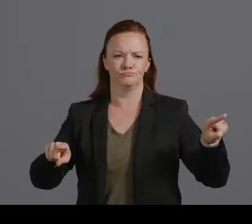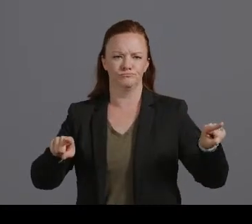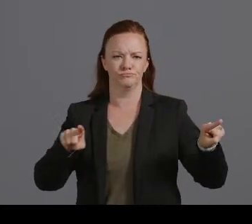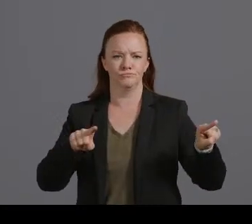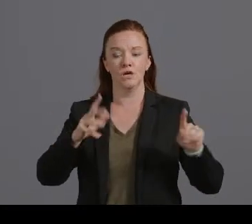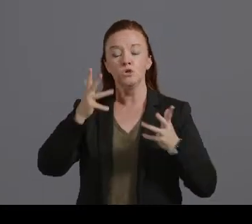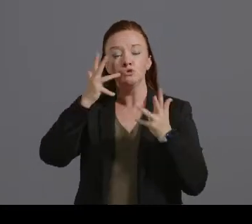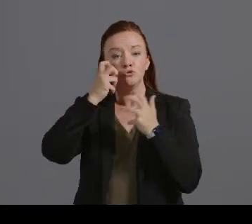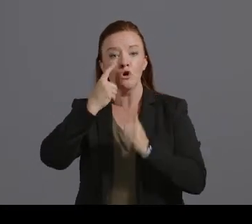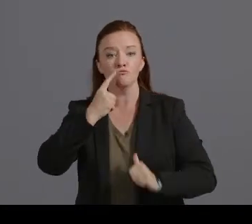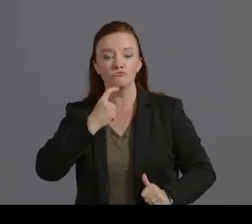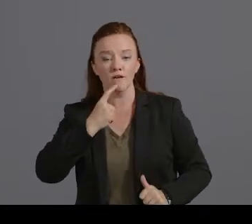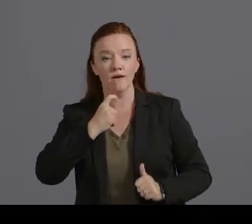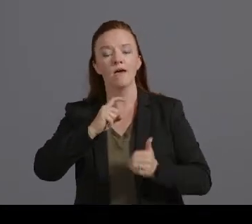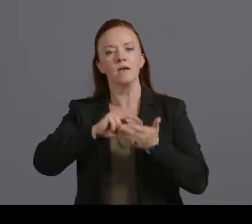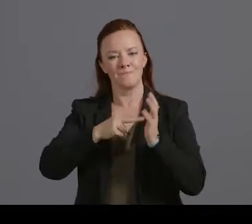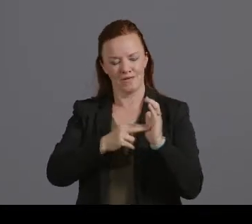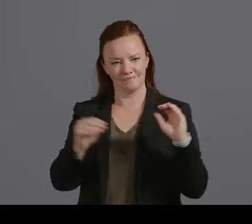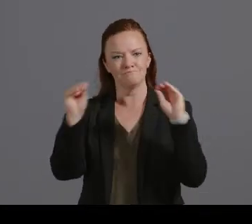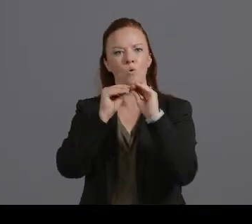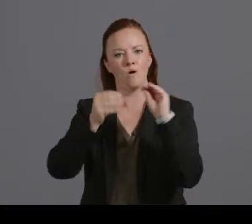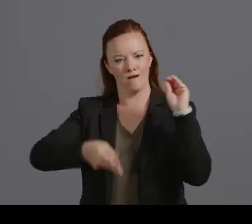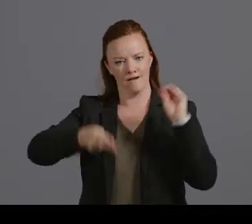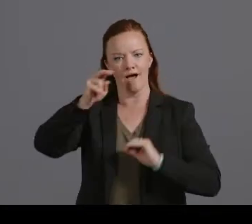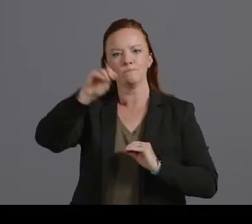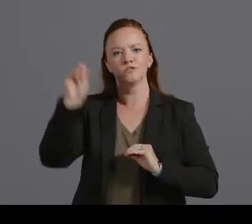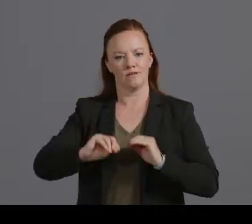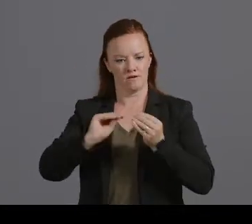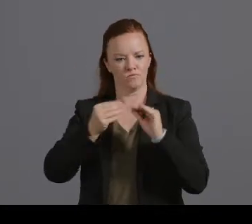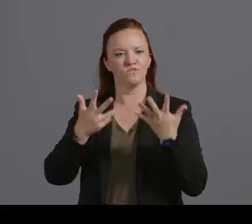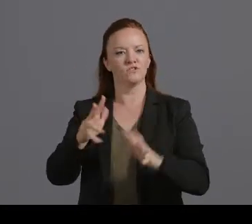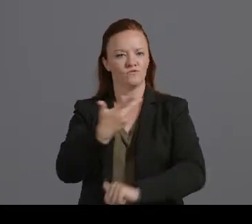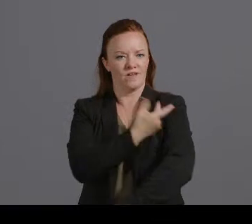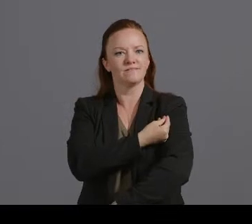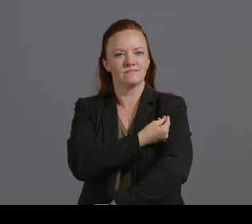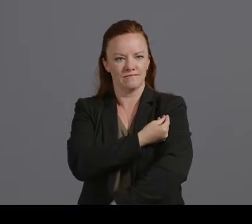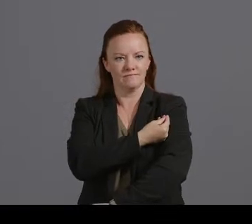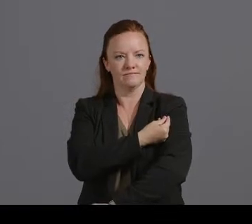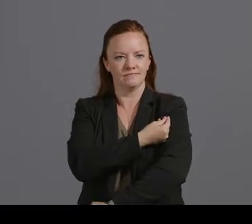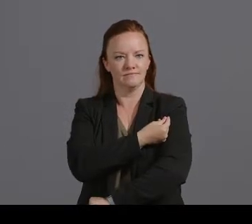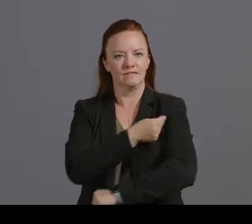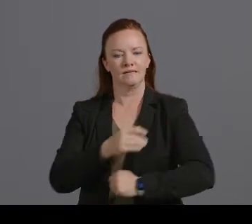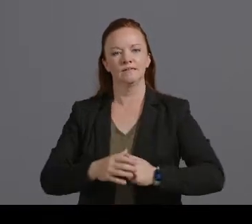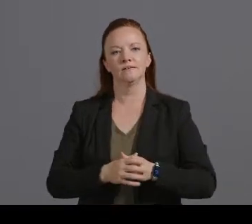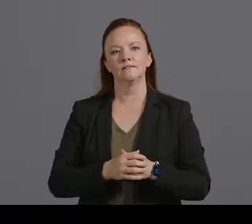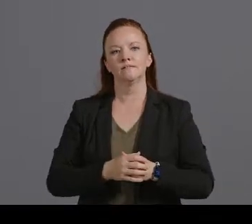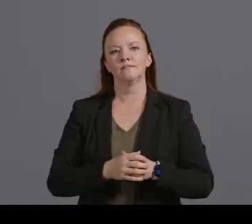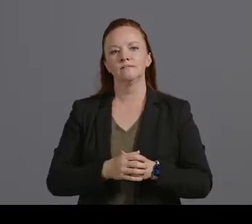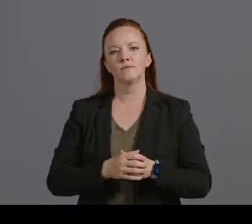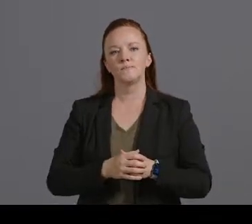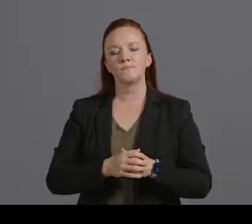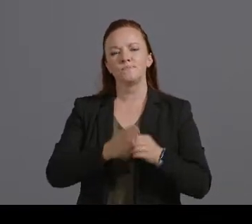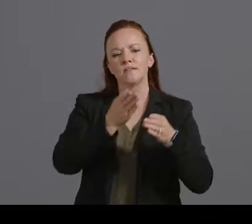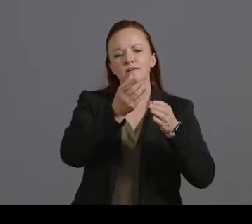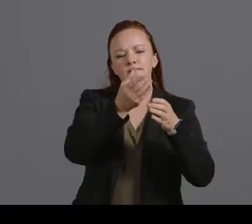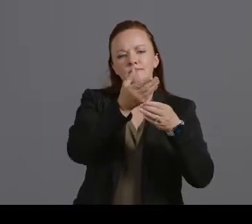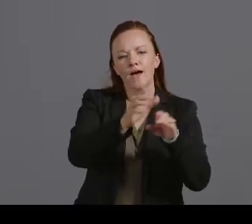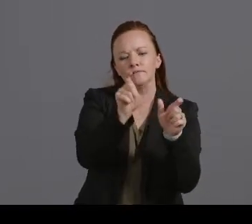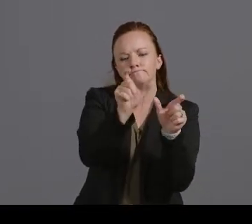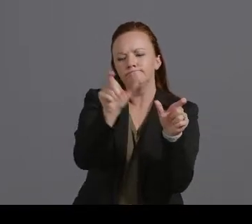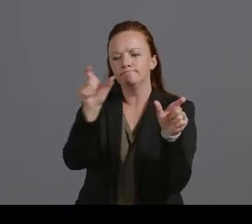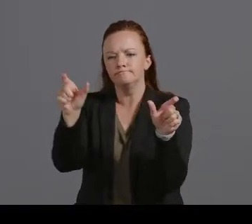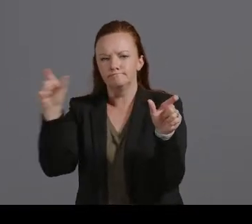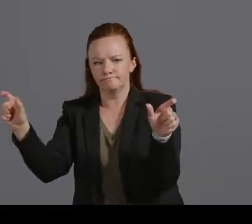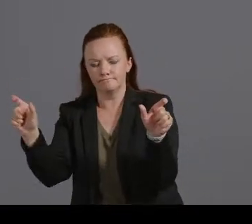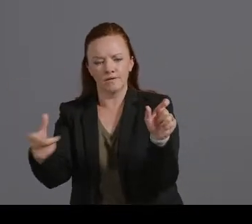percentages of the population have been vaccinated. And you can see that we break that out by the percent